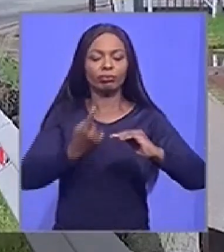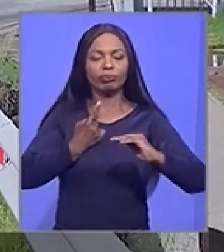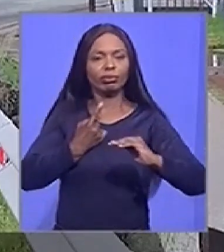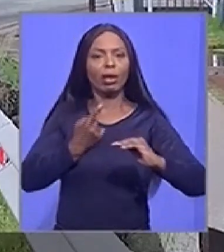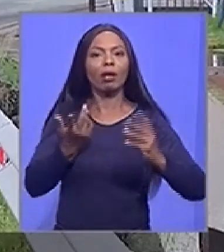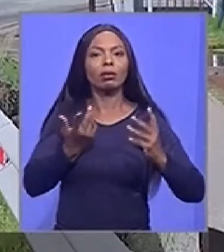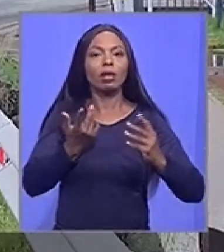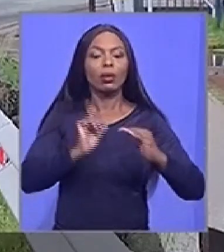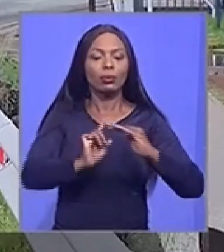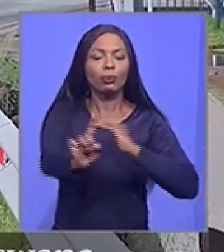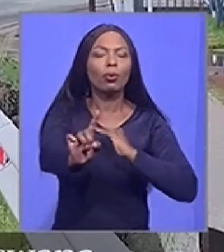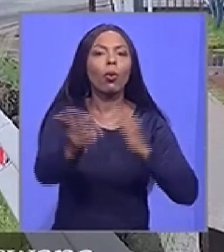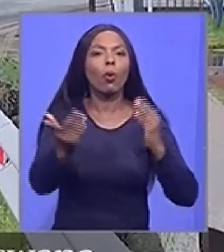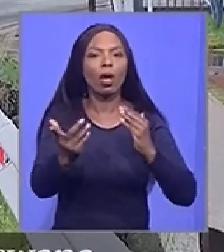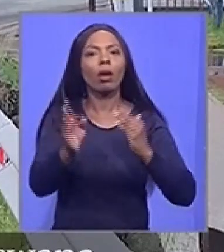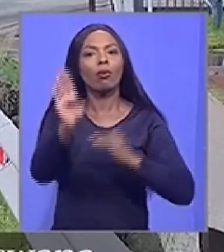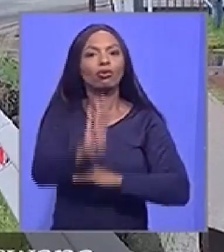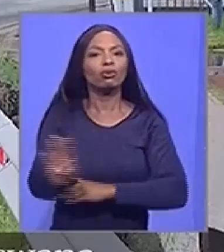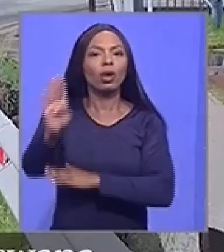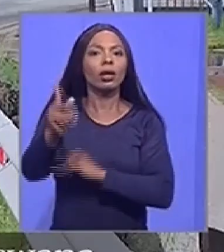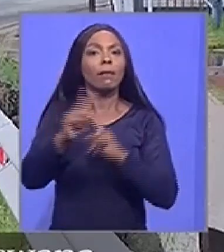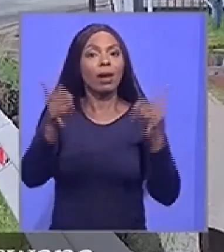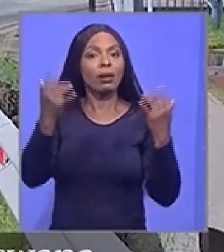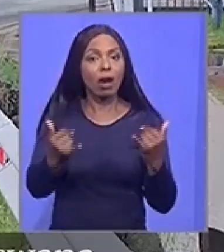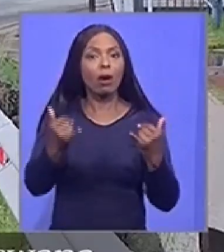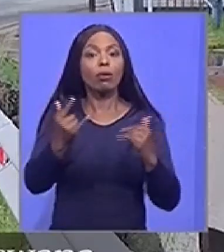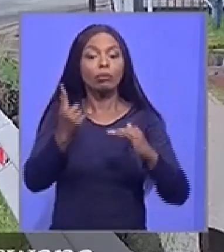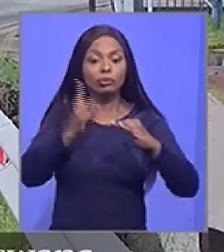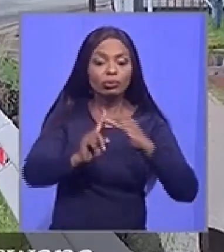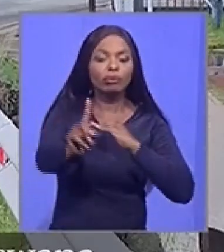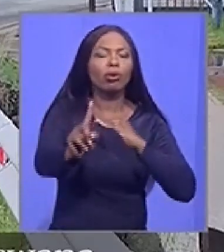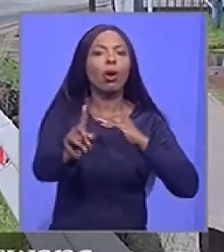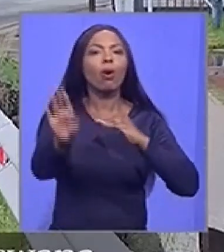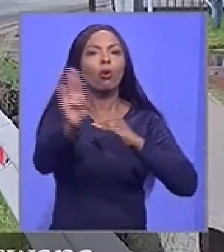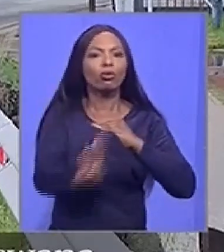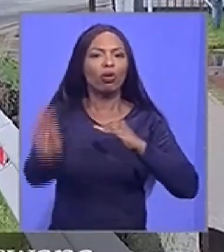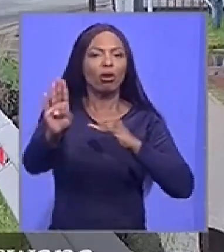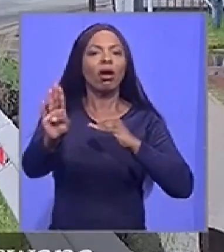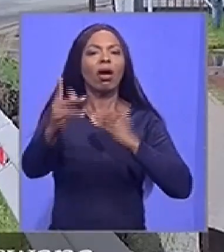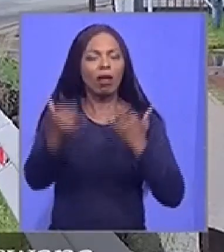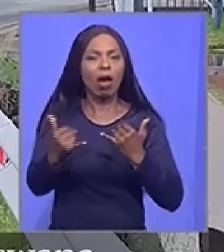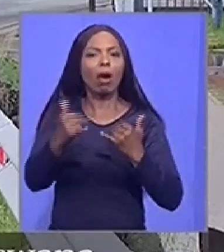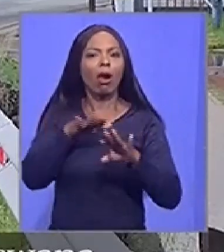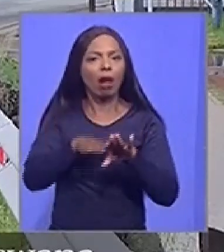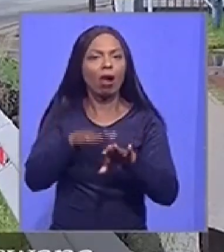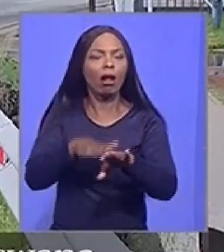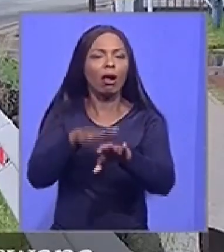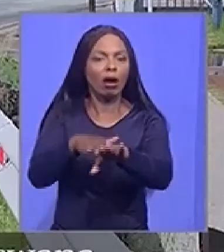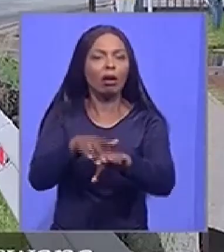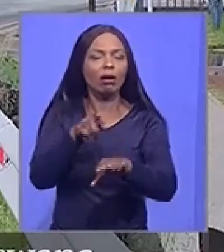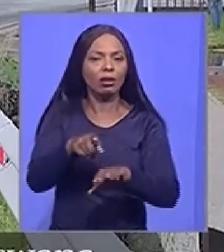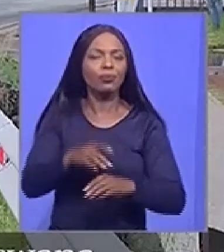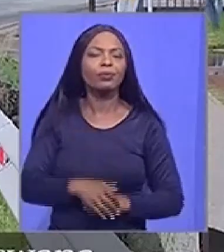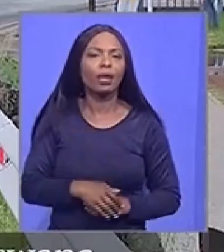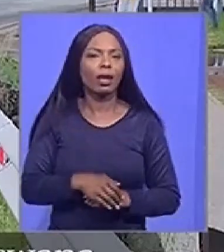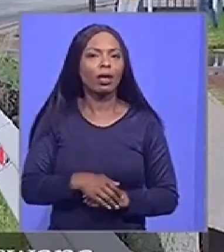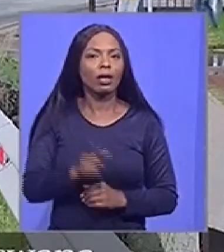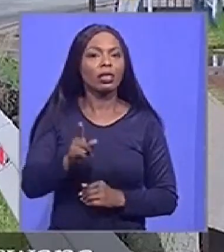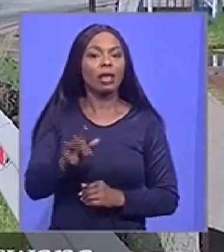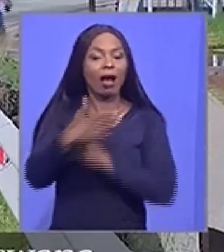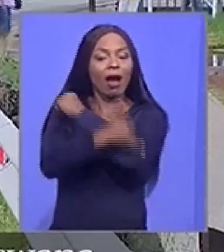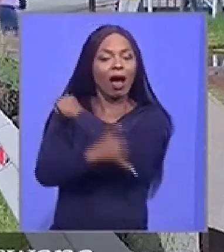gore palo ya dirori ya oketsega mo e leng gore mo thoko ga rona mo di dirile mola mo e leng gore ke dirori tsa naga ya Botswana